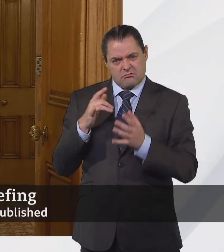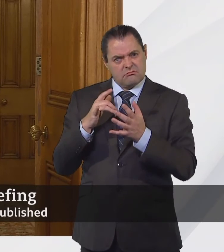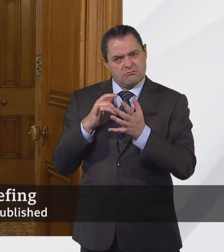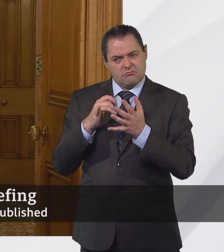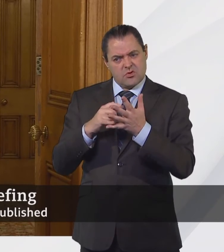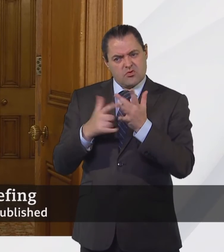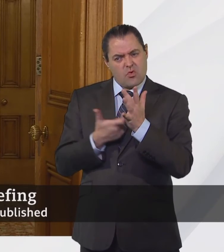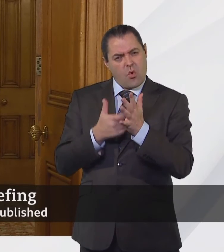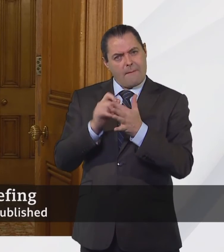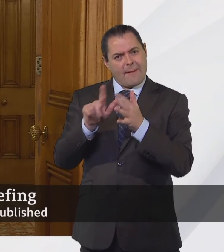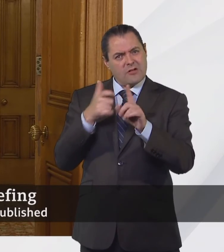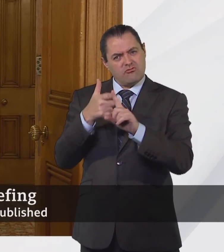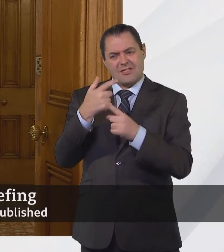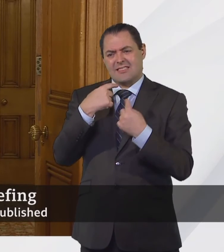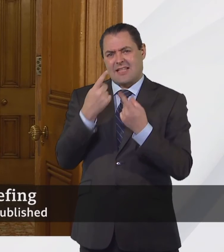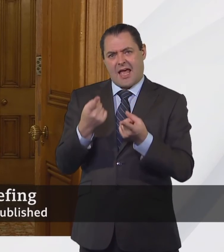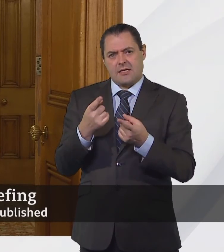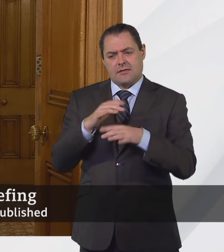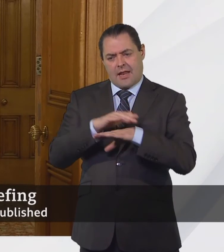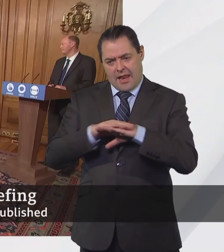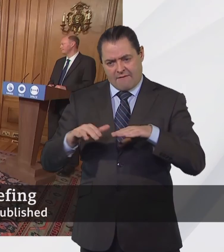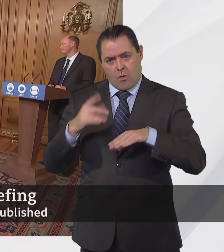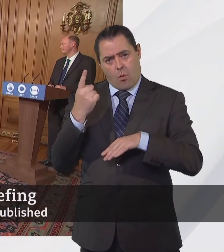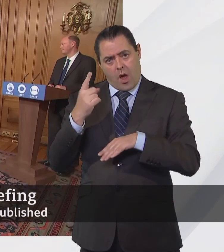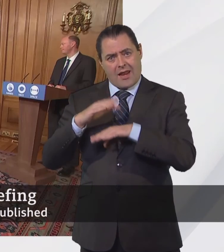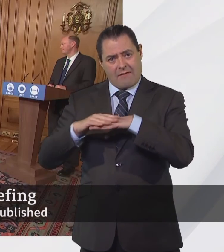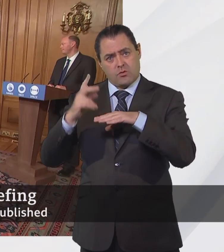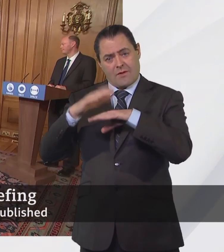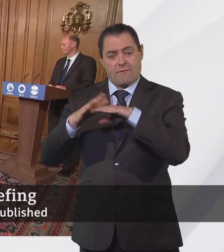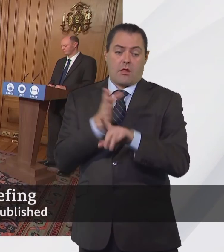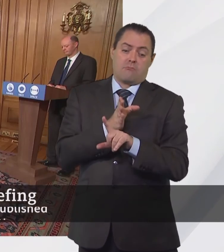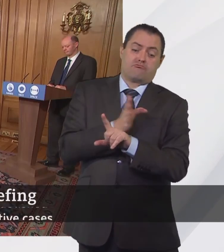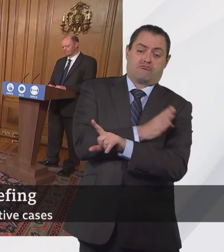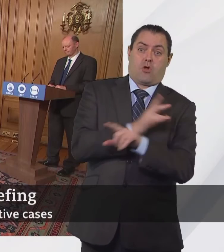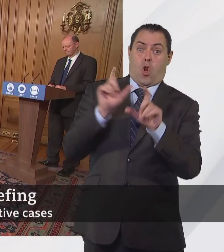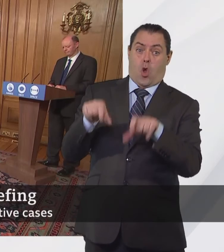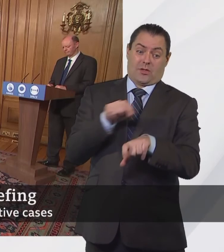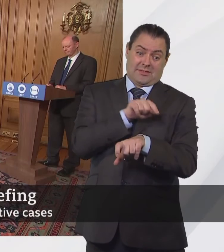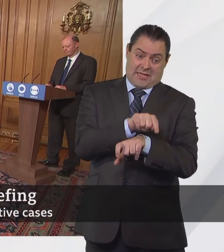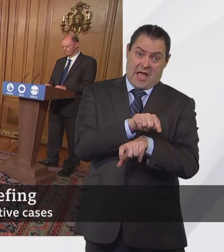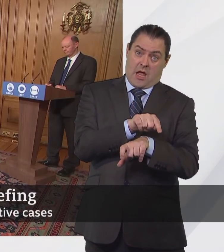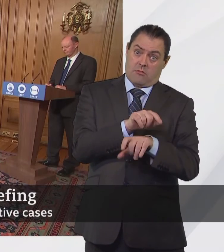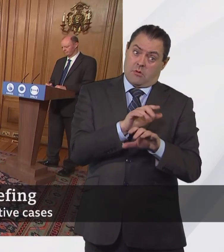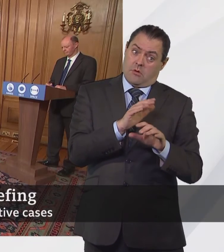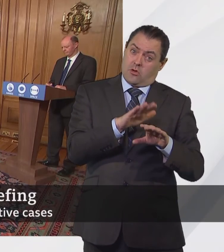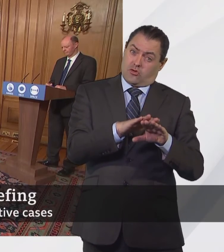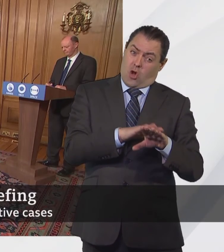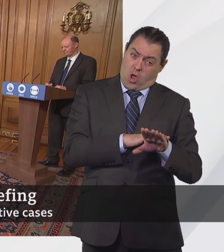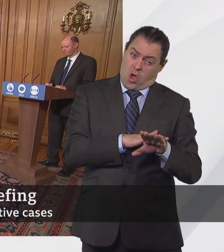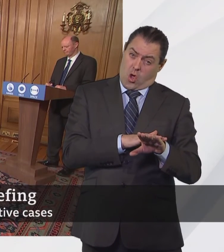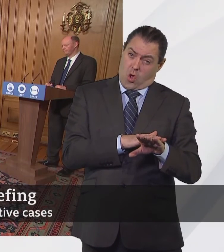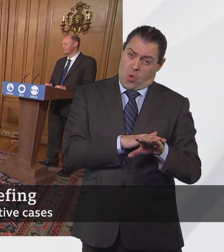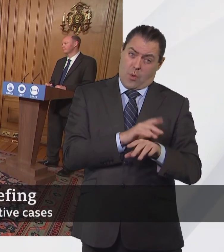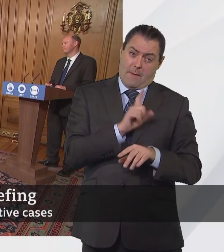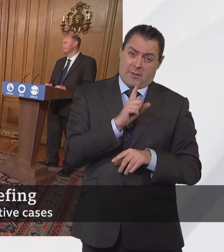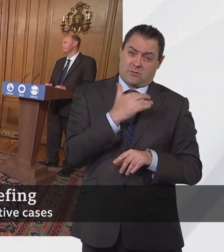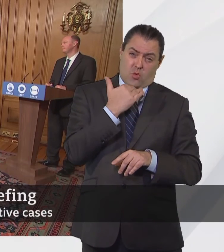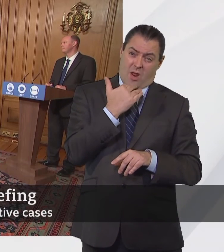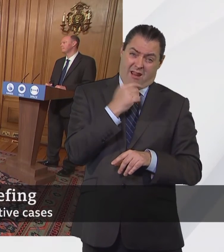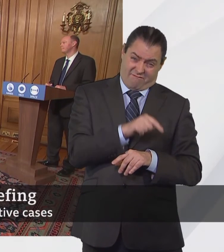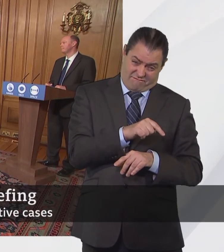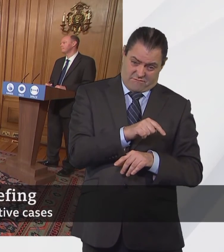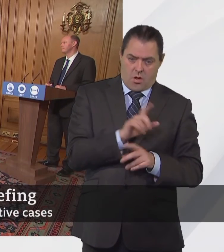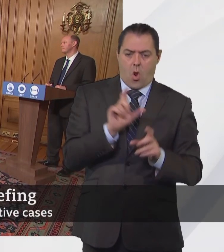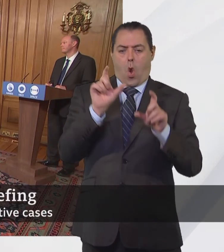on, the tiered approach was delivering. It was slowing the virus down, and that's why a tiered